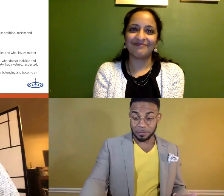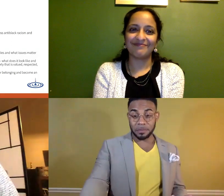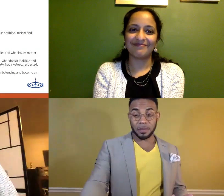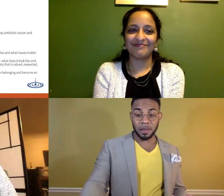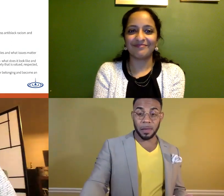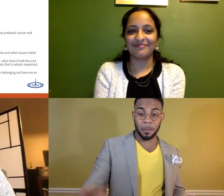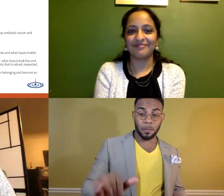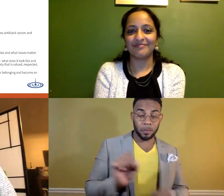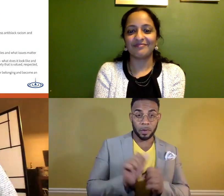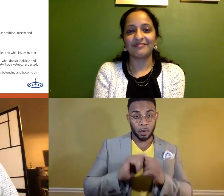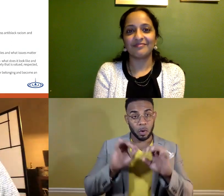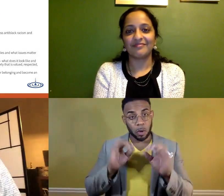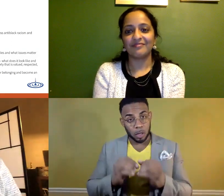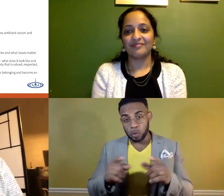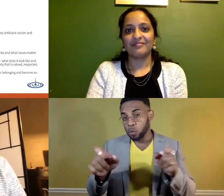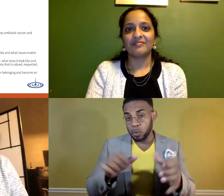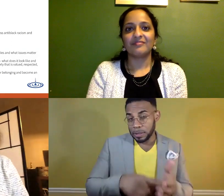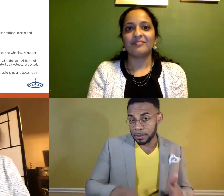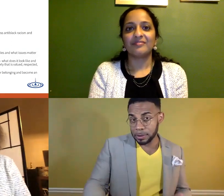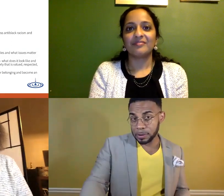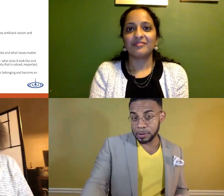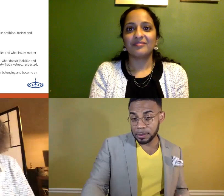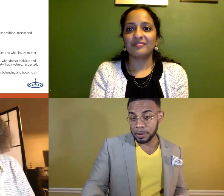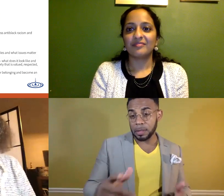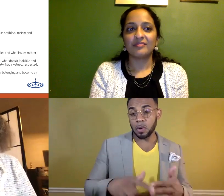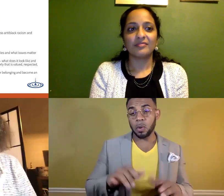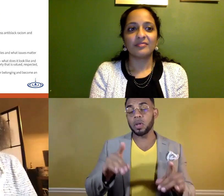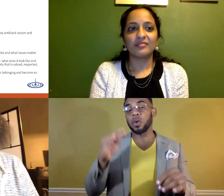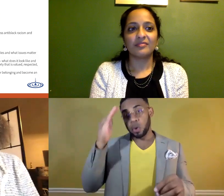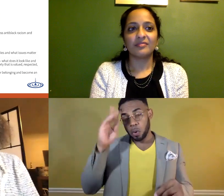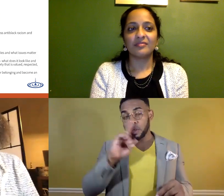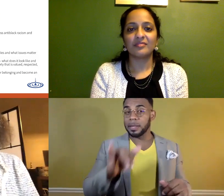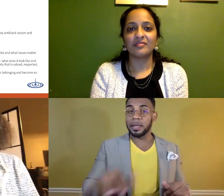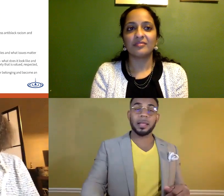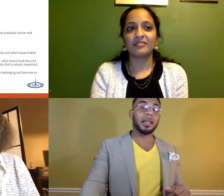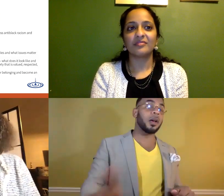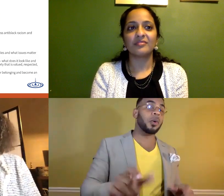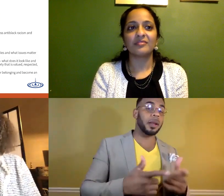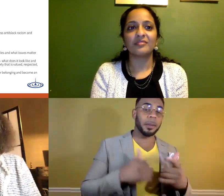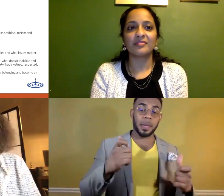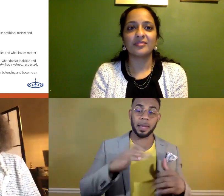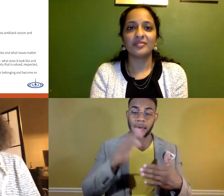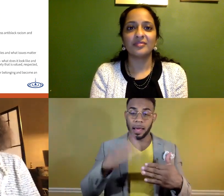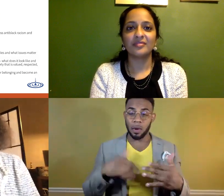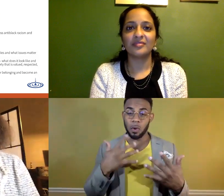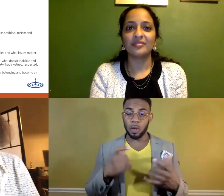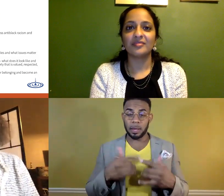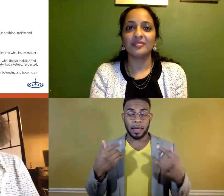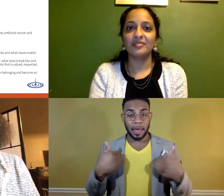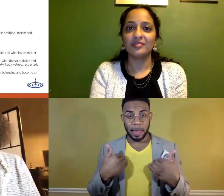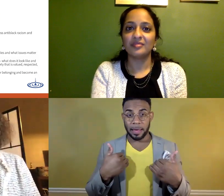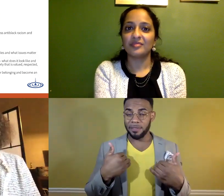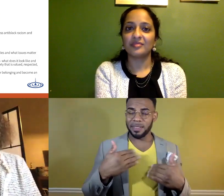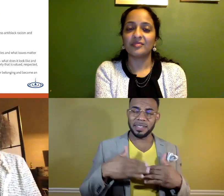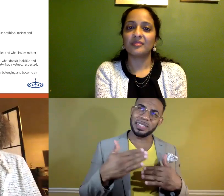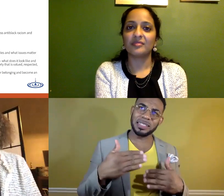having worked with organizations to do this. And what we do know is that one of the major outcomes that we want to have, at